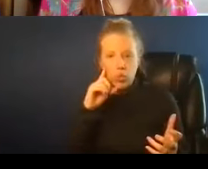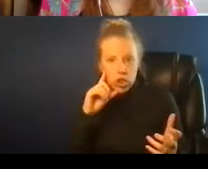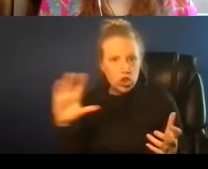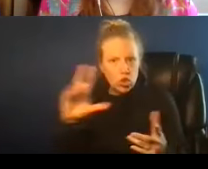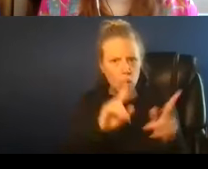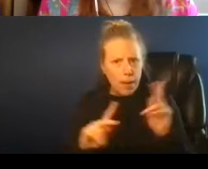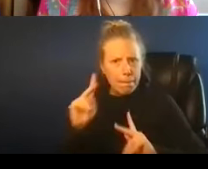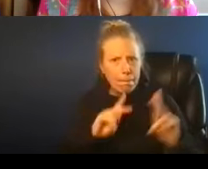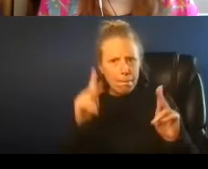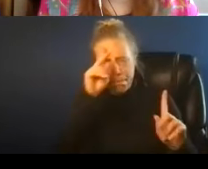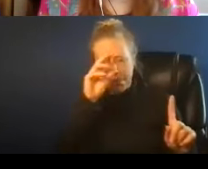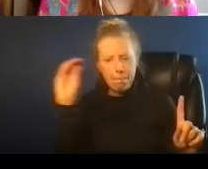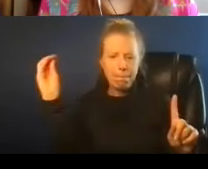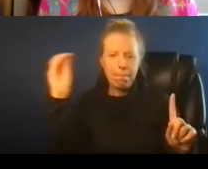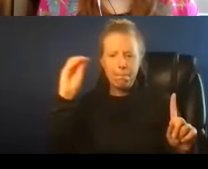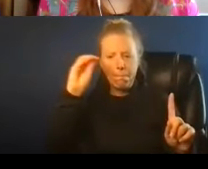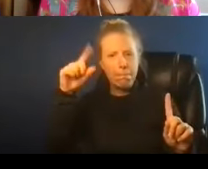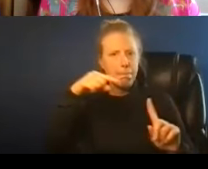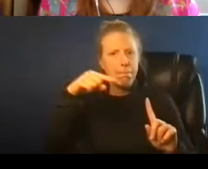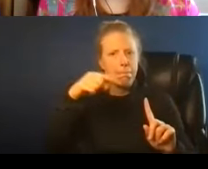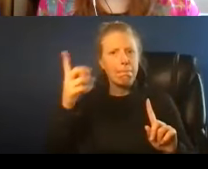with think of safety as.